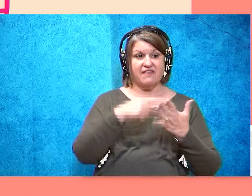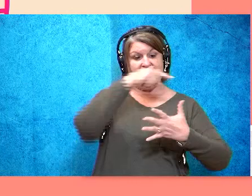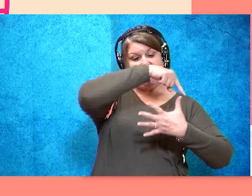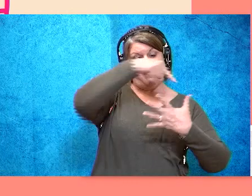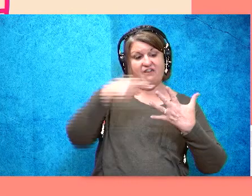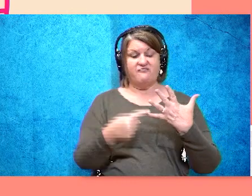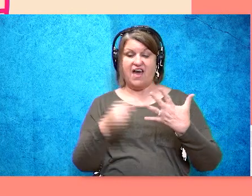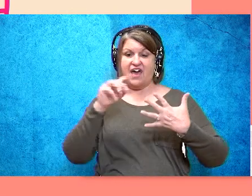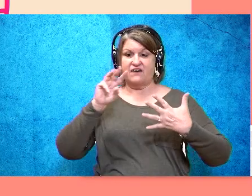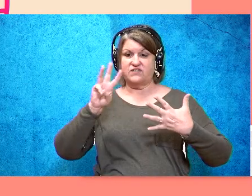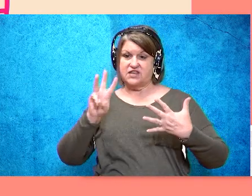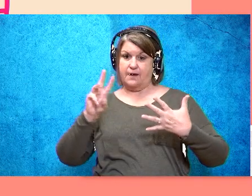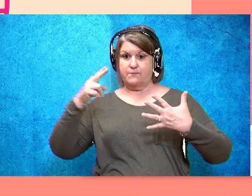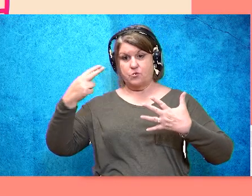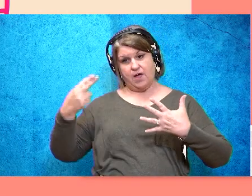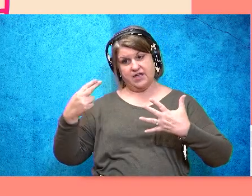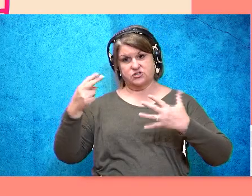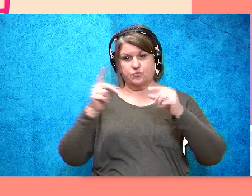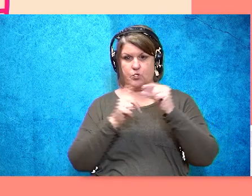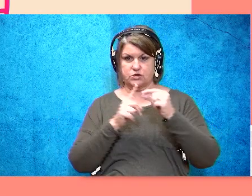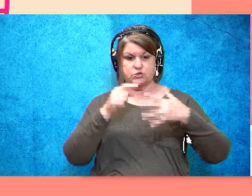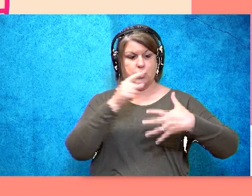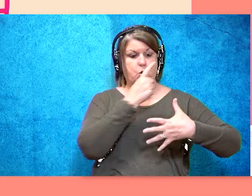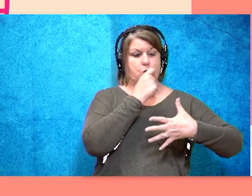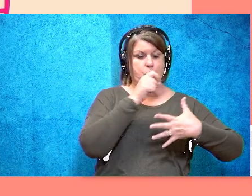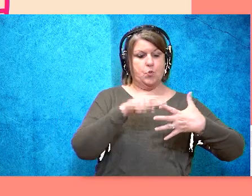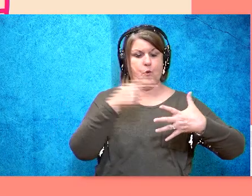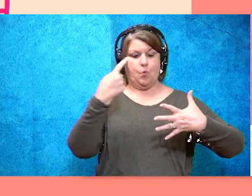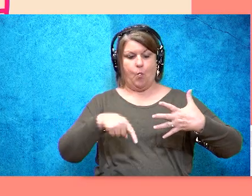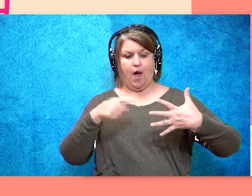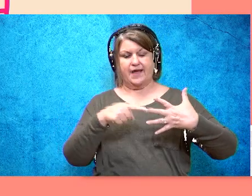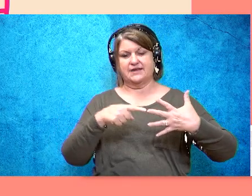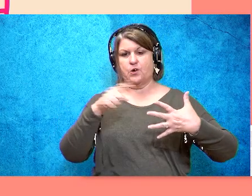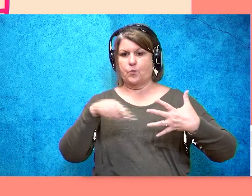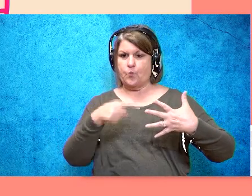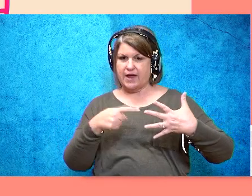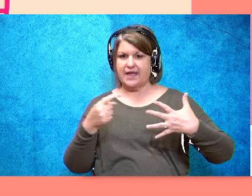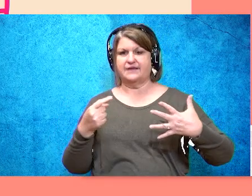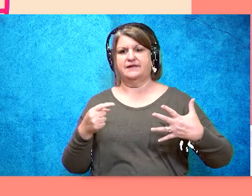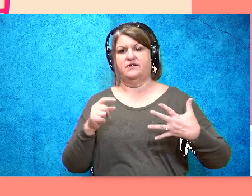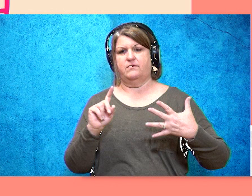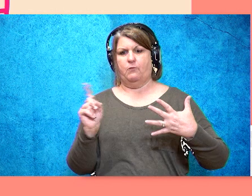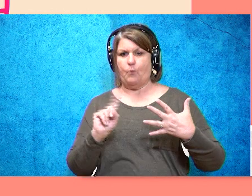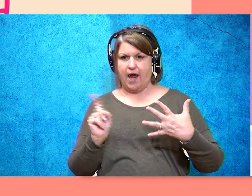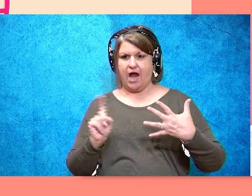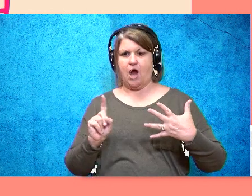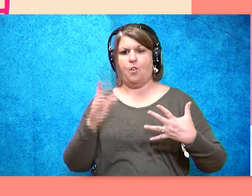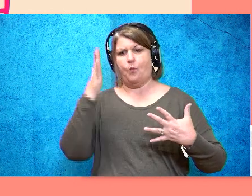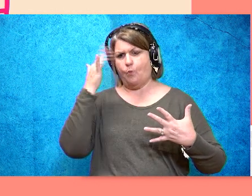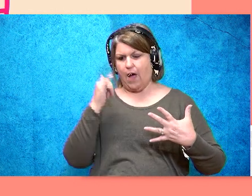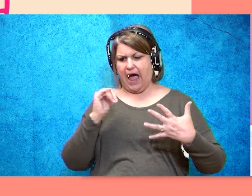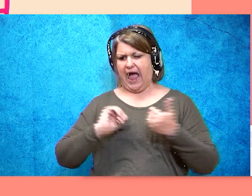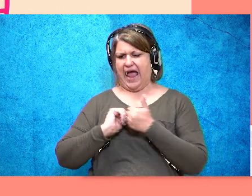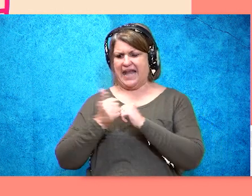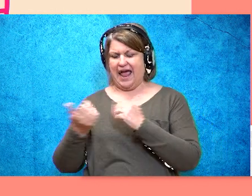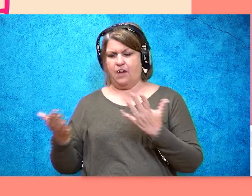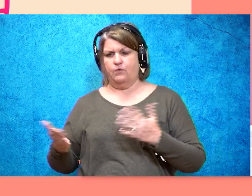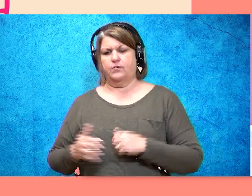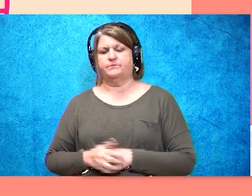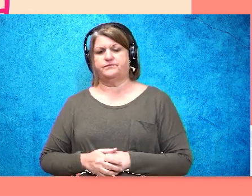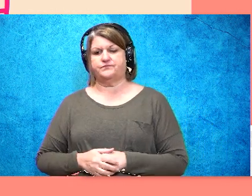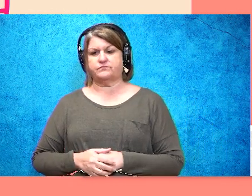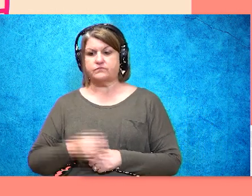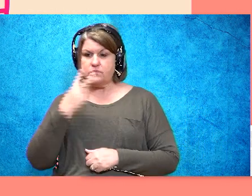plus H. The who, what, where, when, why, and how. So when you see those questions word,